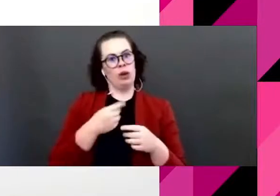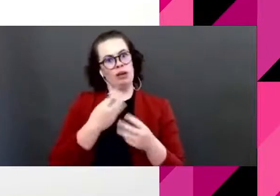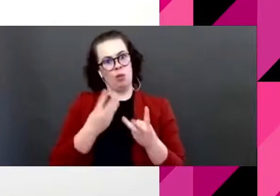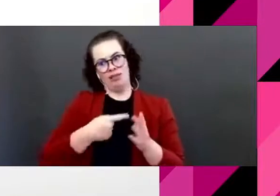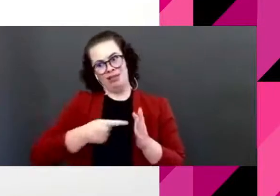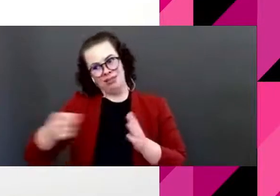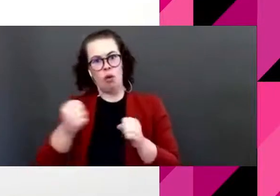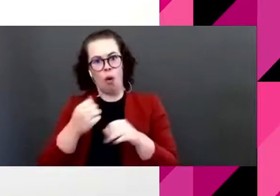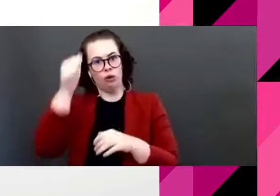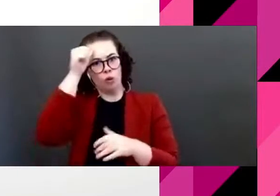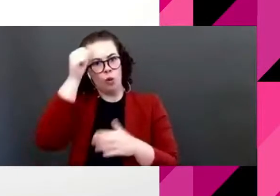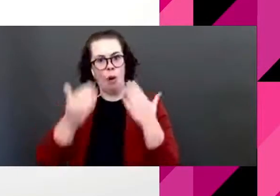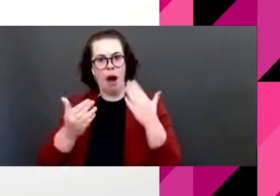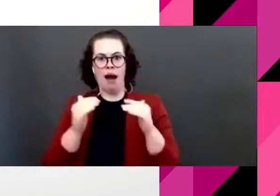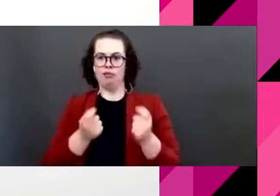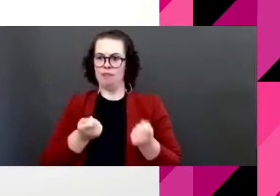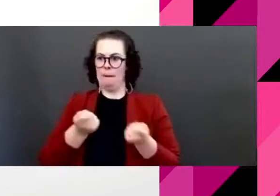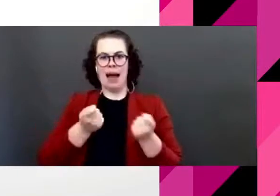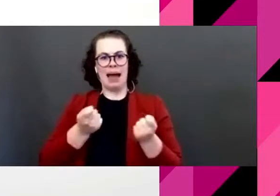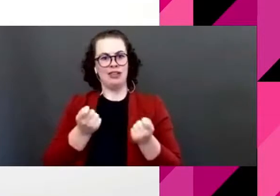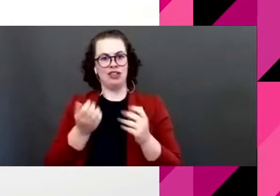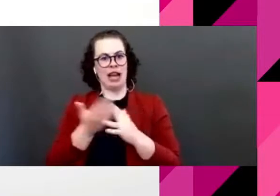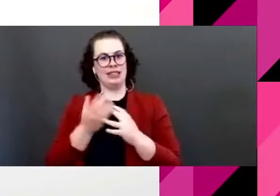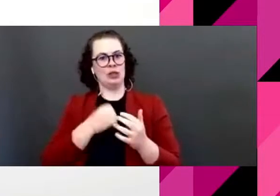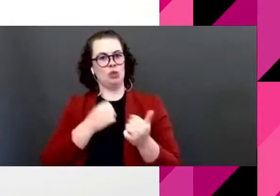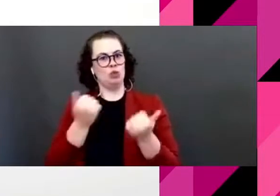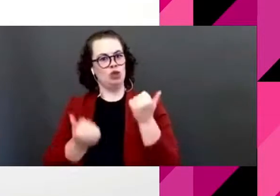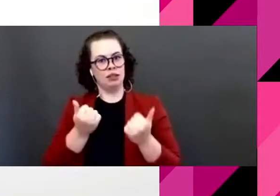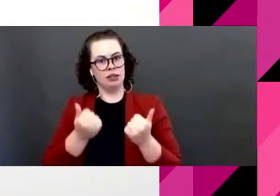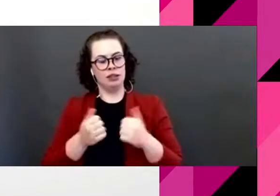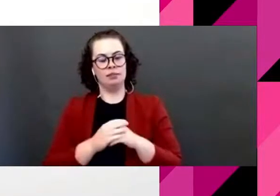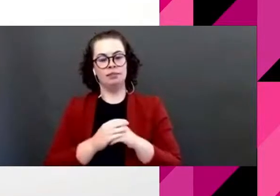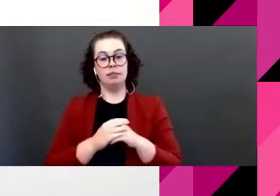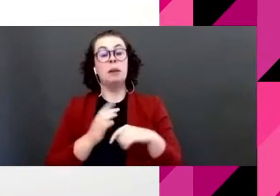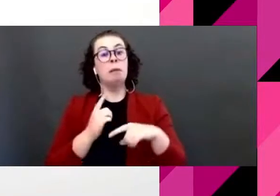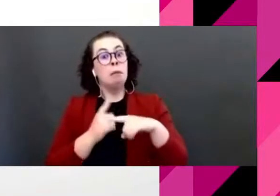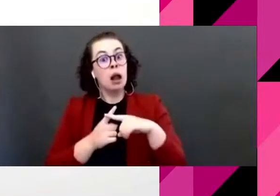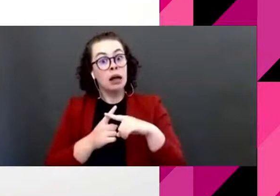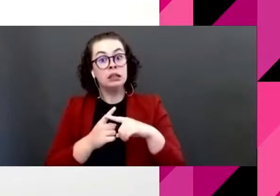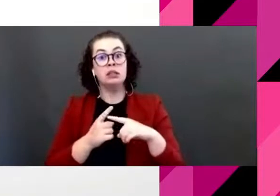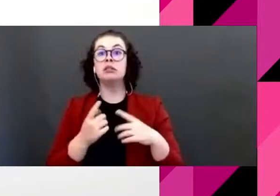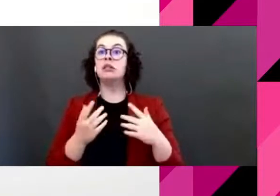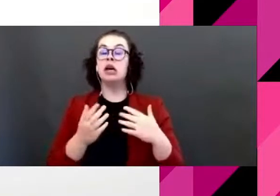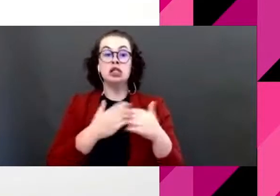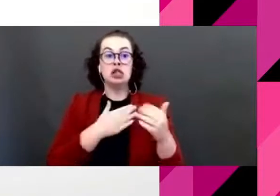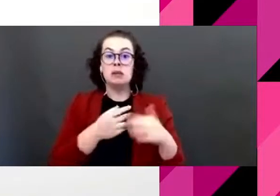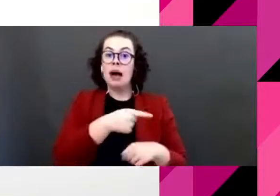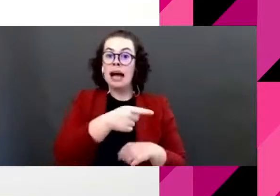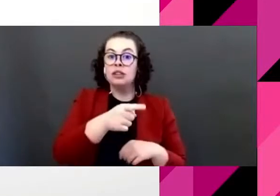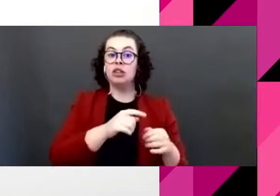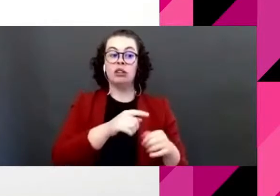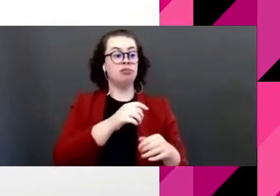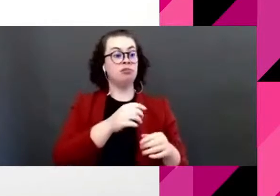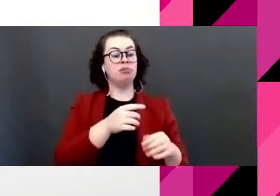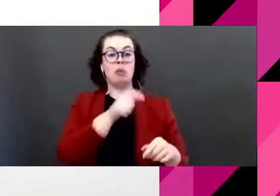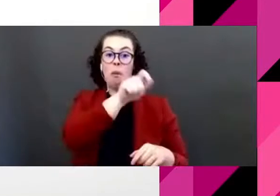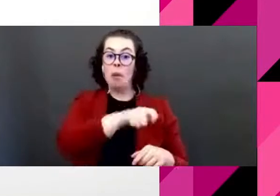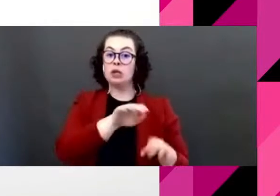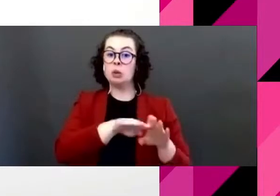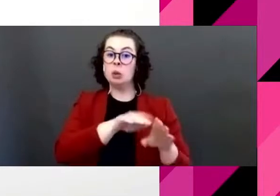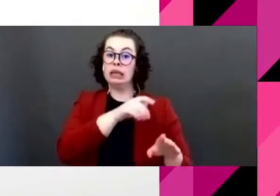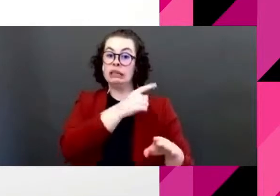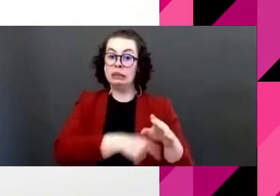before, the principles should apply regardless of the roles of the persons with disabilities in the process. So either if they are direct